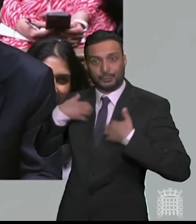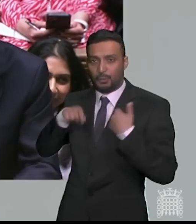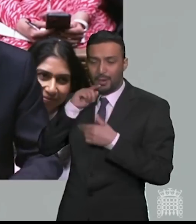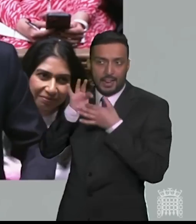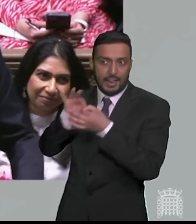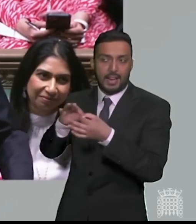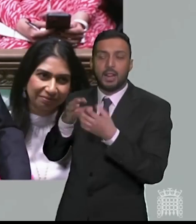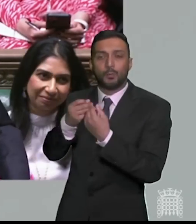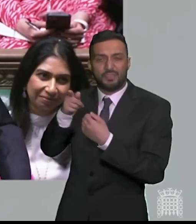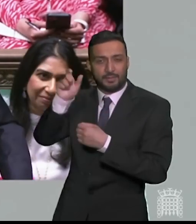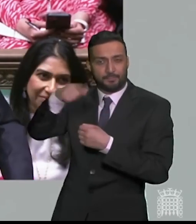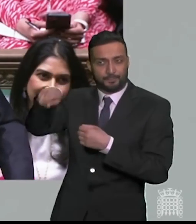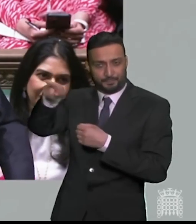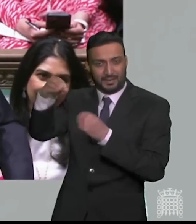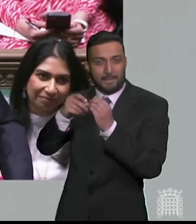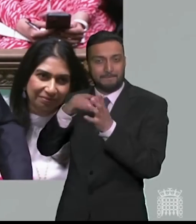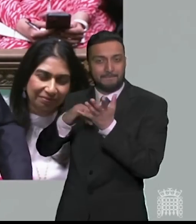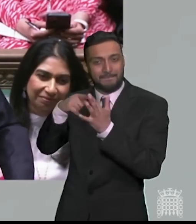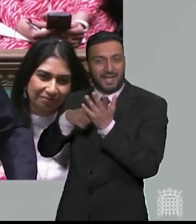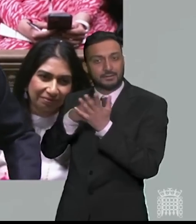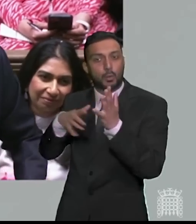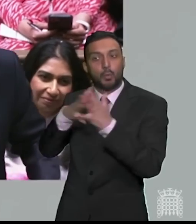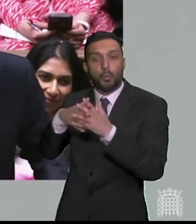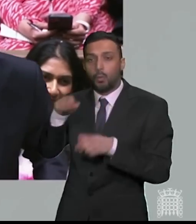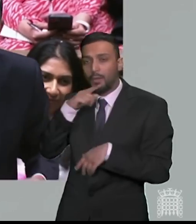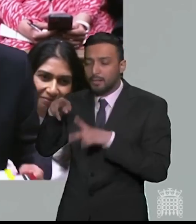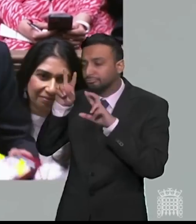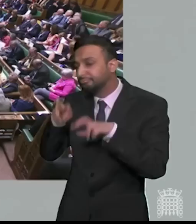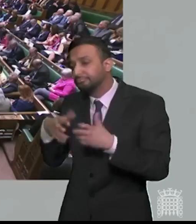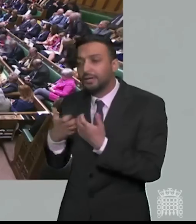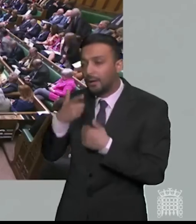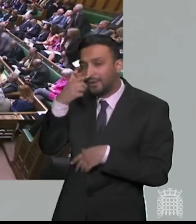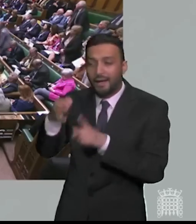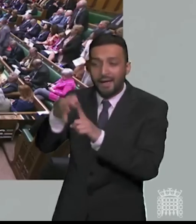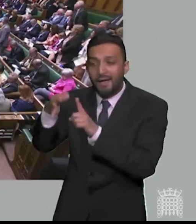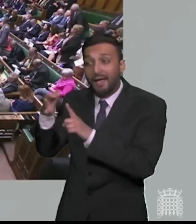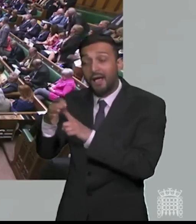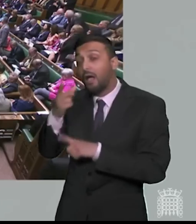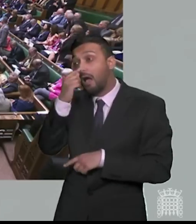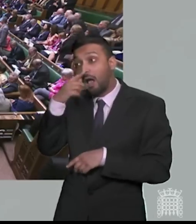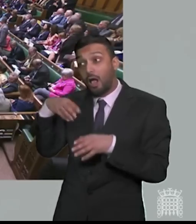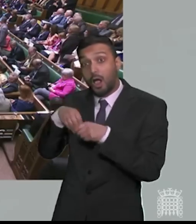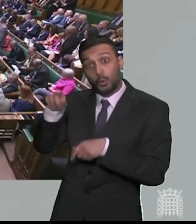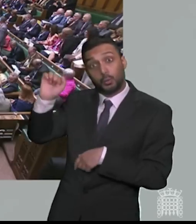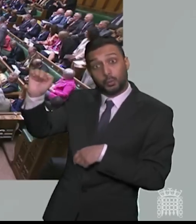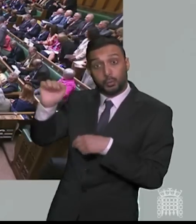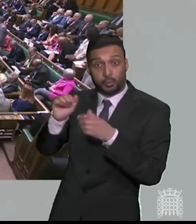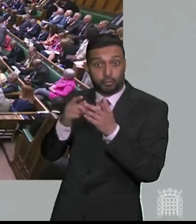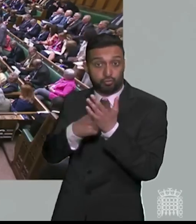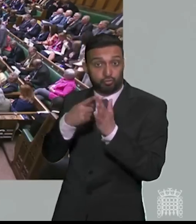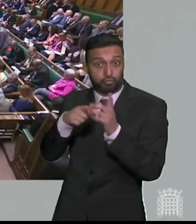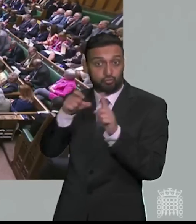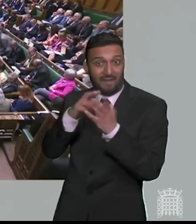the best place to focus their work, which could, of course, include Retford. Stella Creasy. Thank you, Mr.